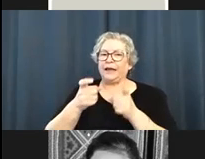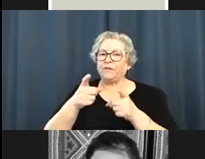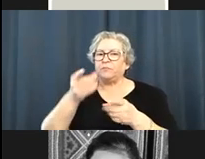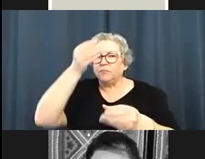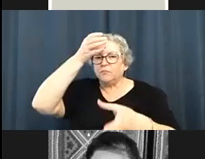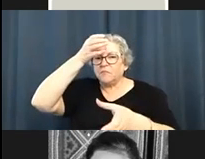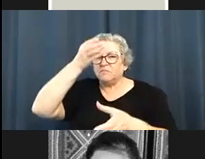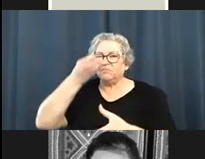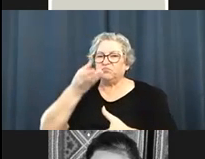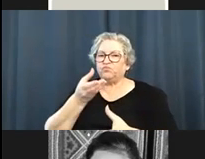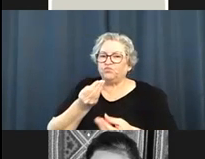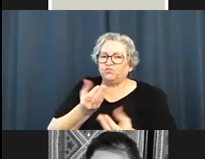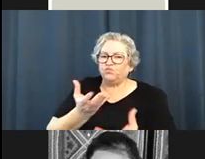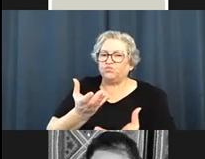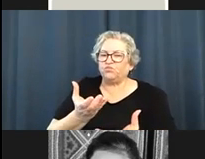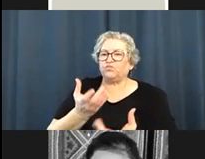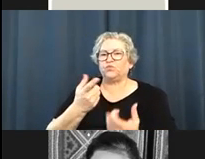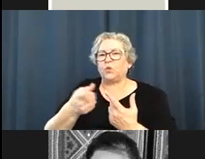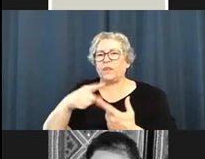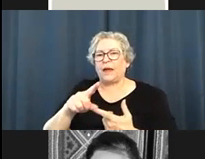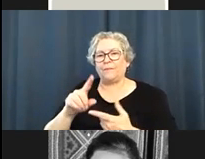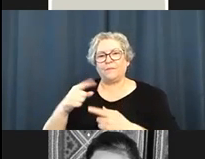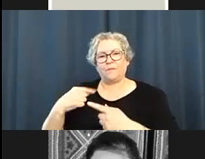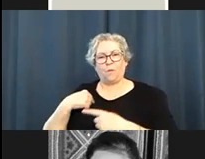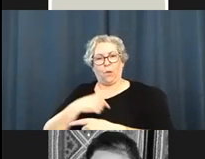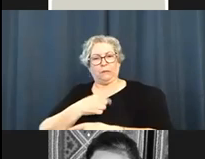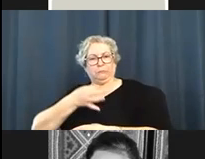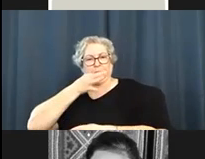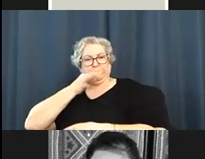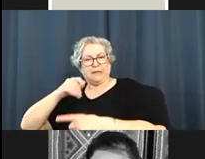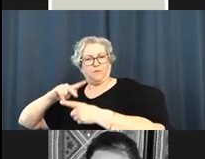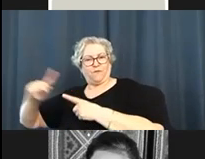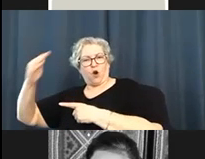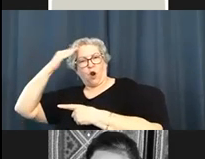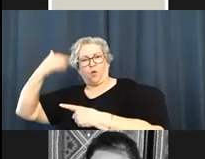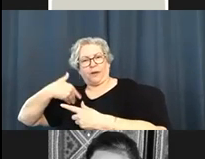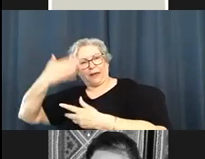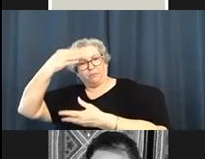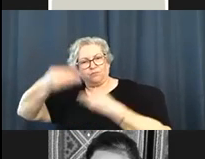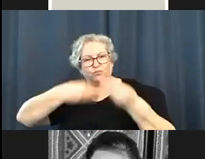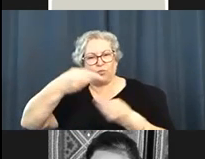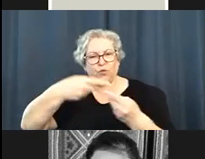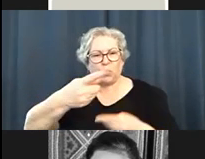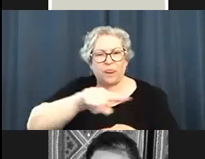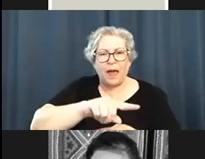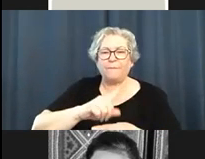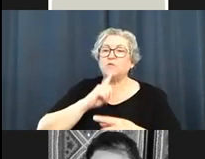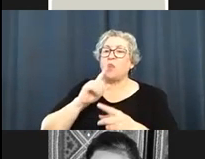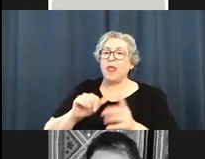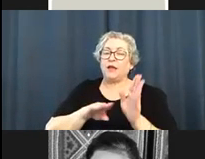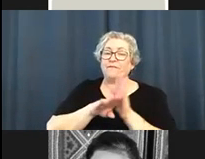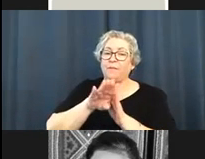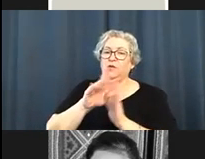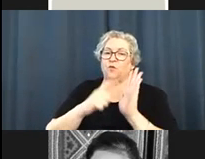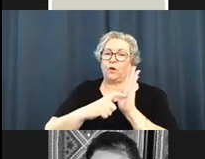and skills that we all as professionals have. And so that aspect of youth development, though, really requires